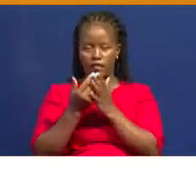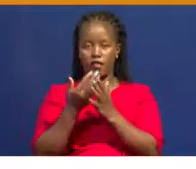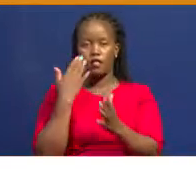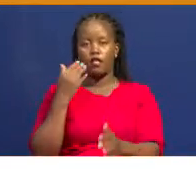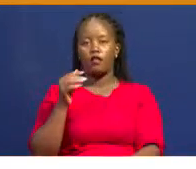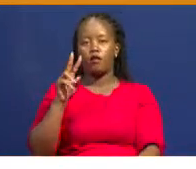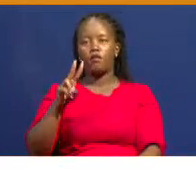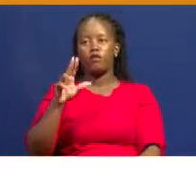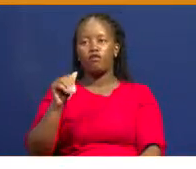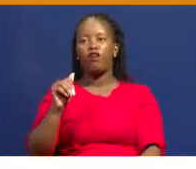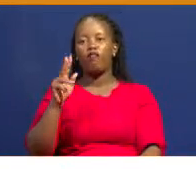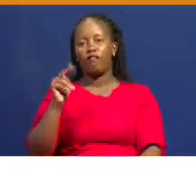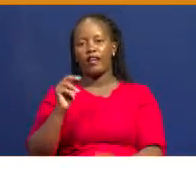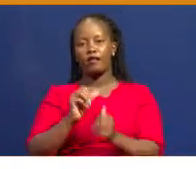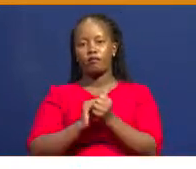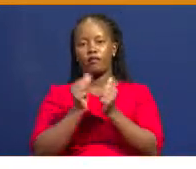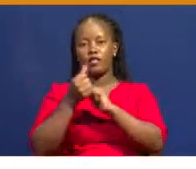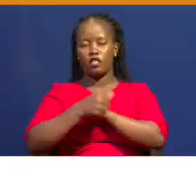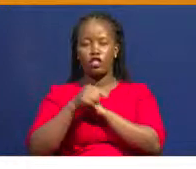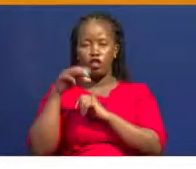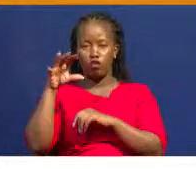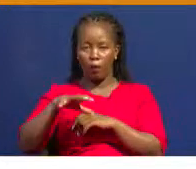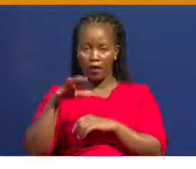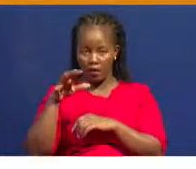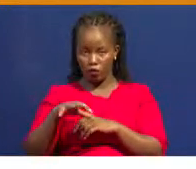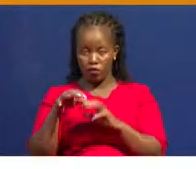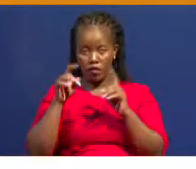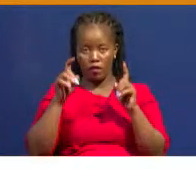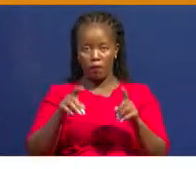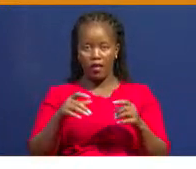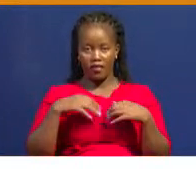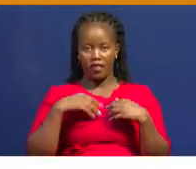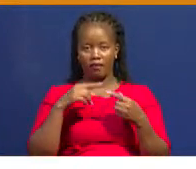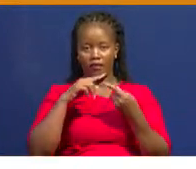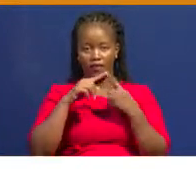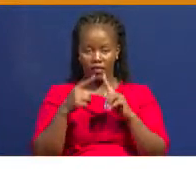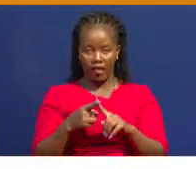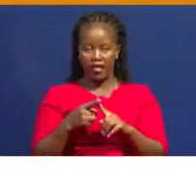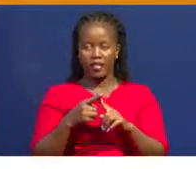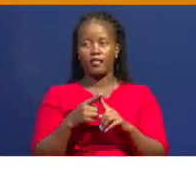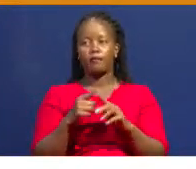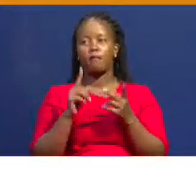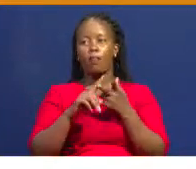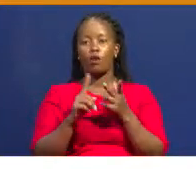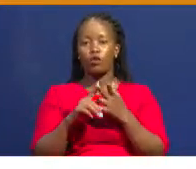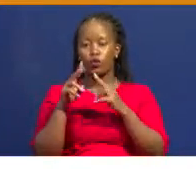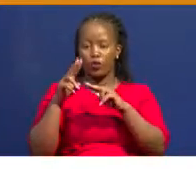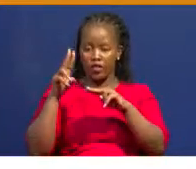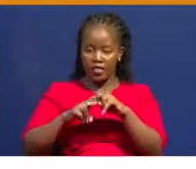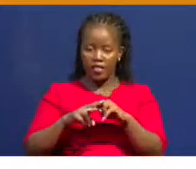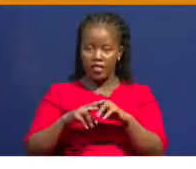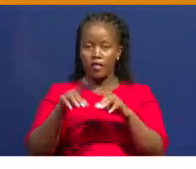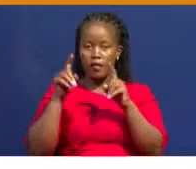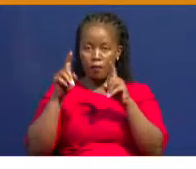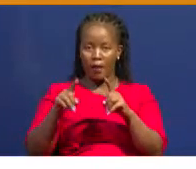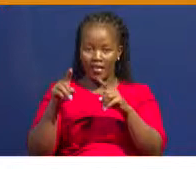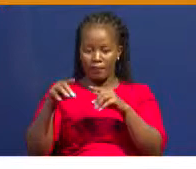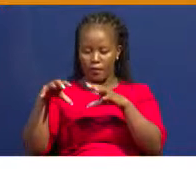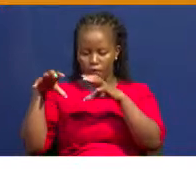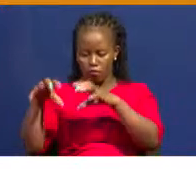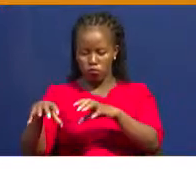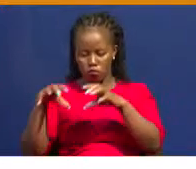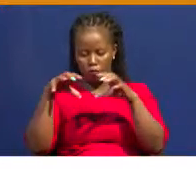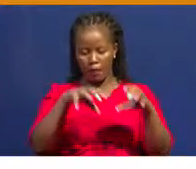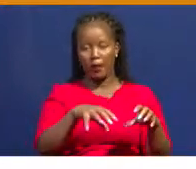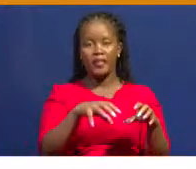It must meet some safety threshold. It must be fitted with anti-roll bars. The seats must be mounted in a particular way,